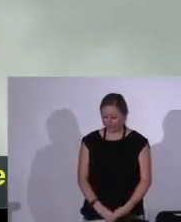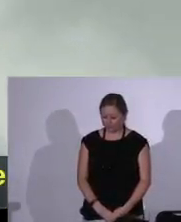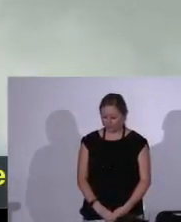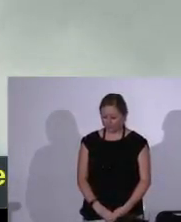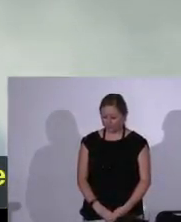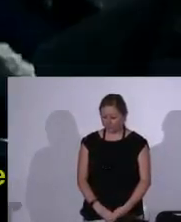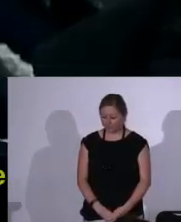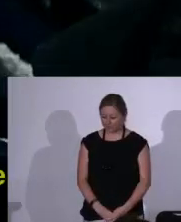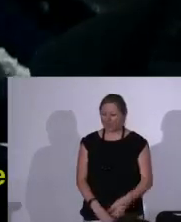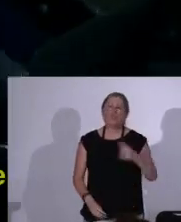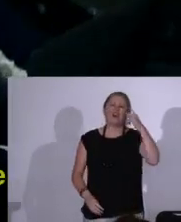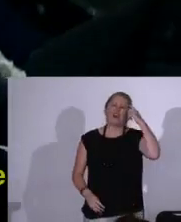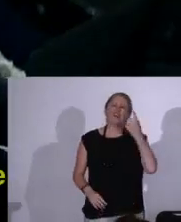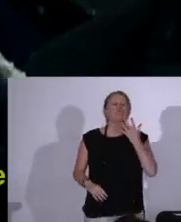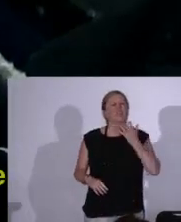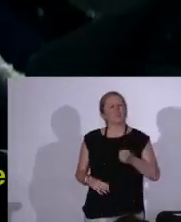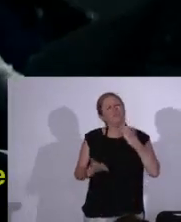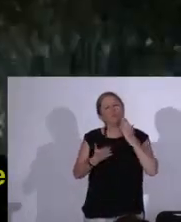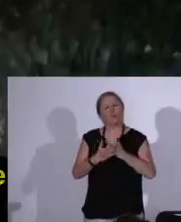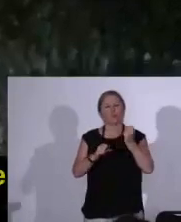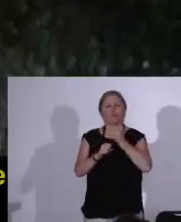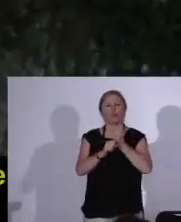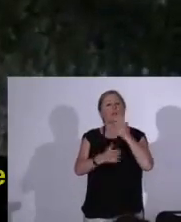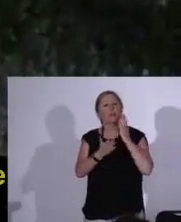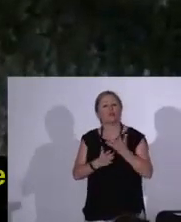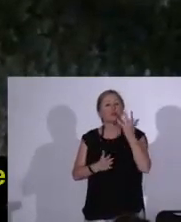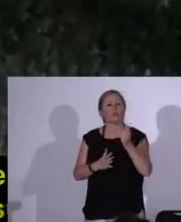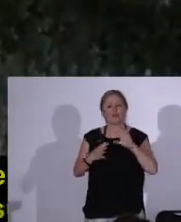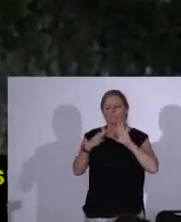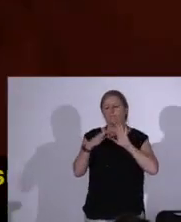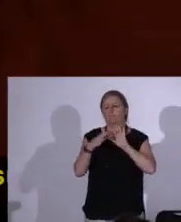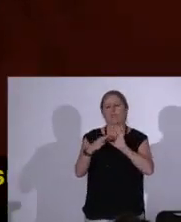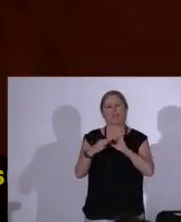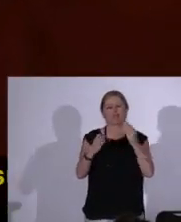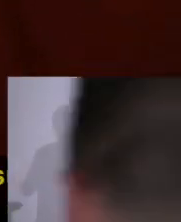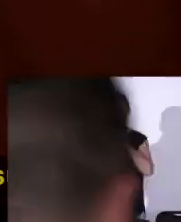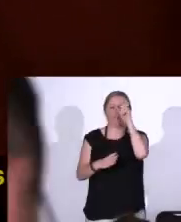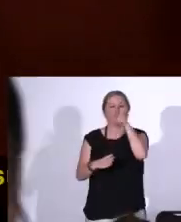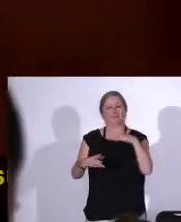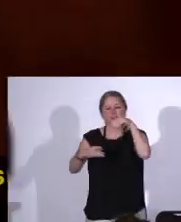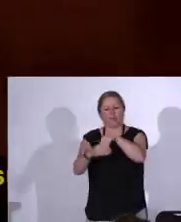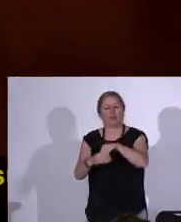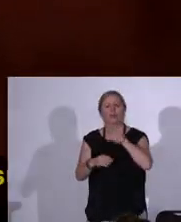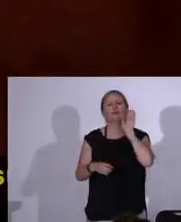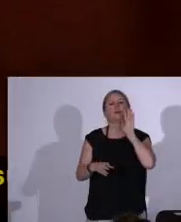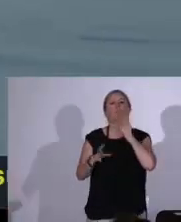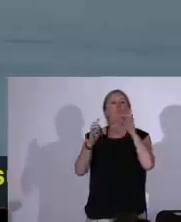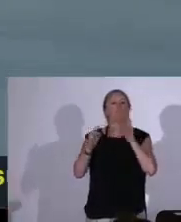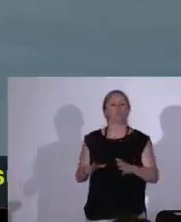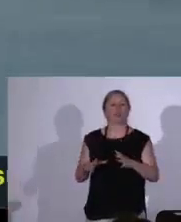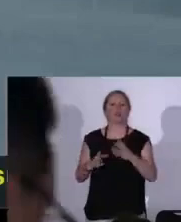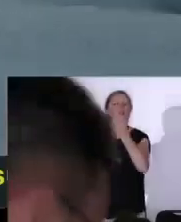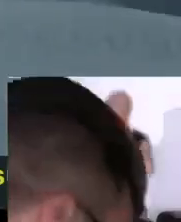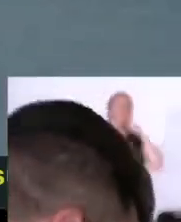I think you've got to really make sure you've got some connection with your participant before you even start. And some